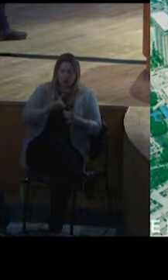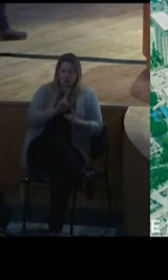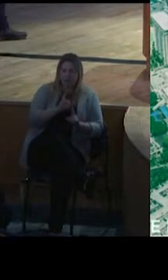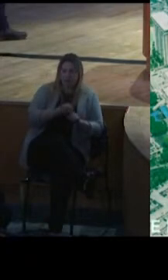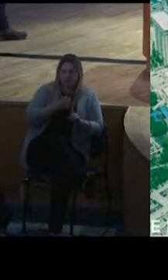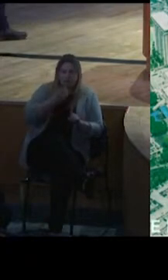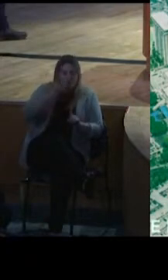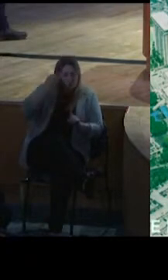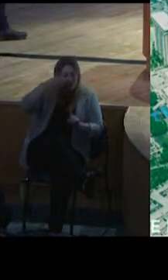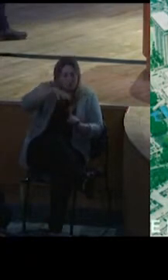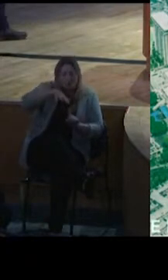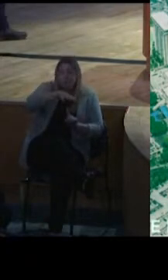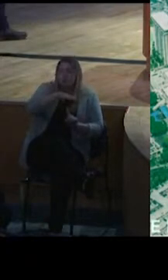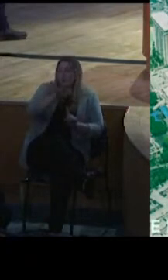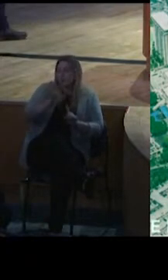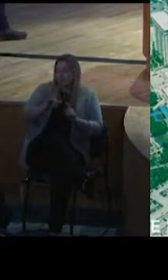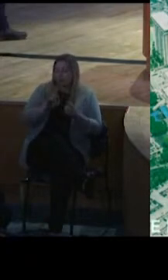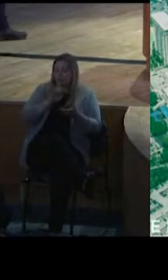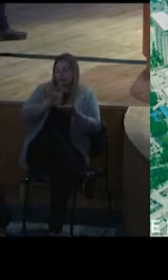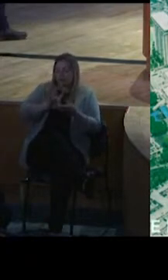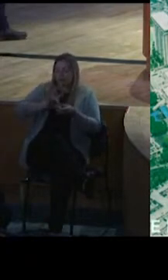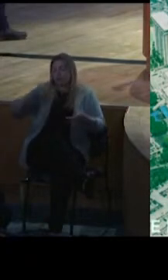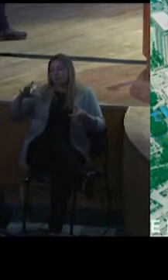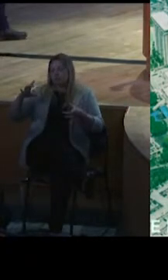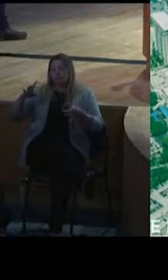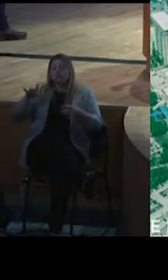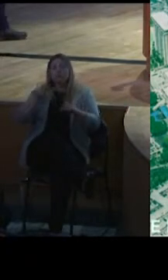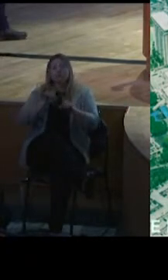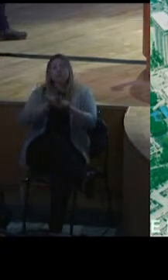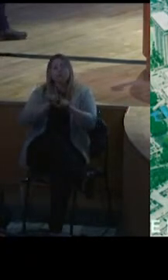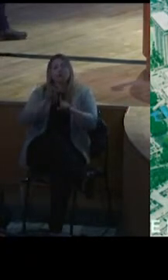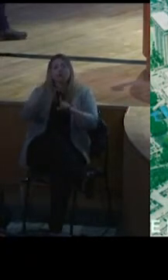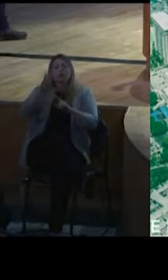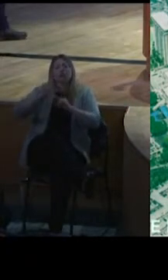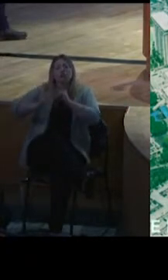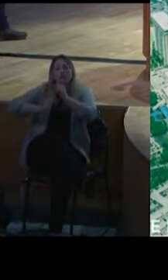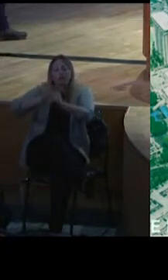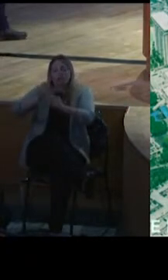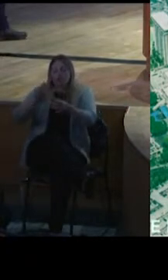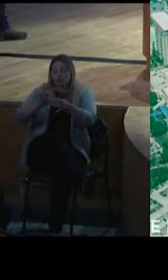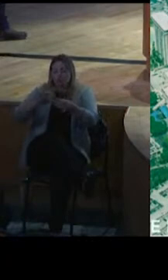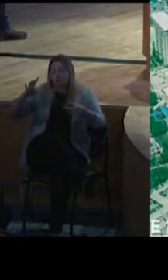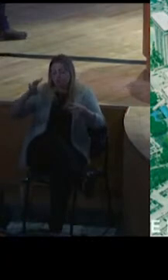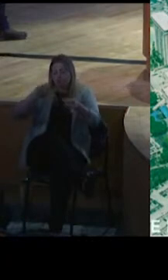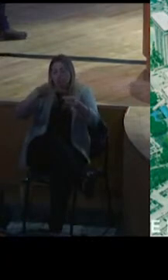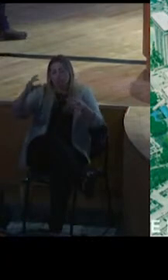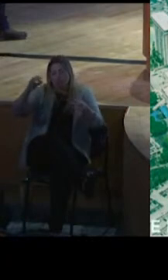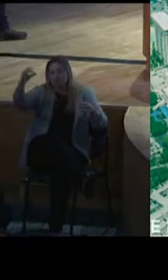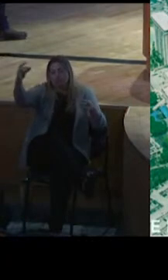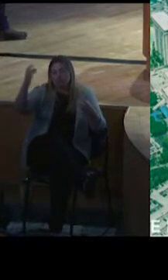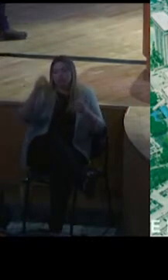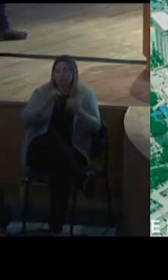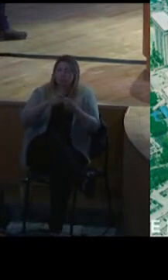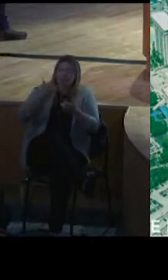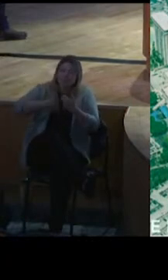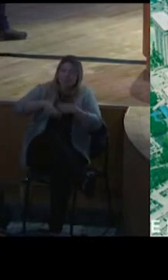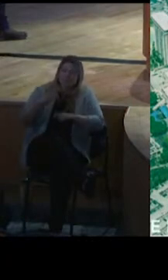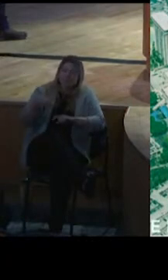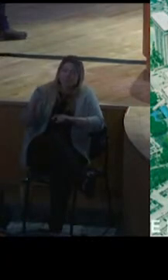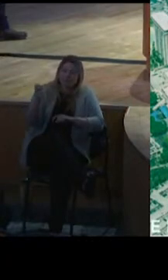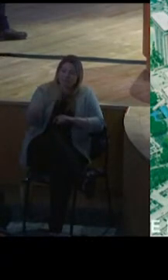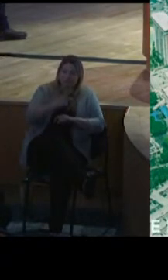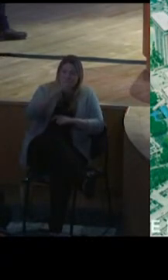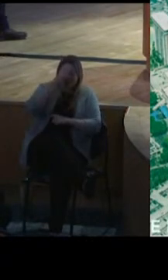displaces us as a people, but it also removes our connection for the future generations from that point forward. It makes it even harder for them to return home. Yeah.